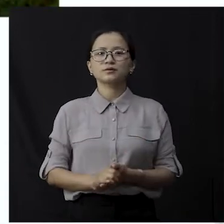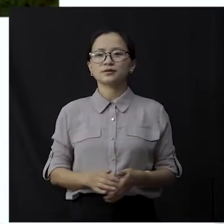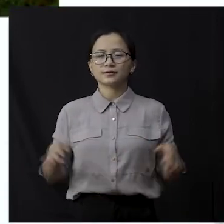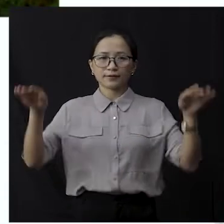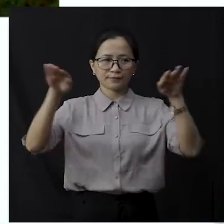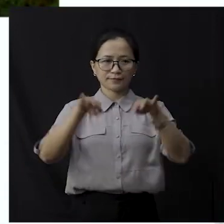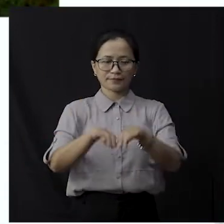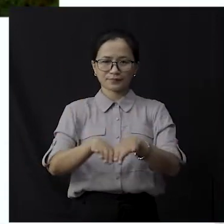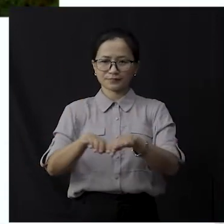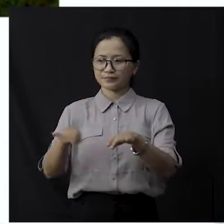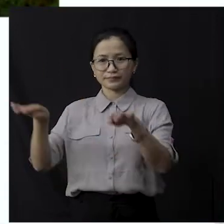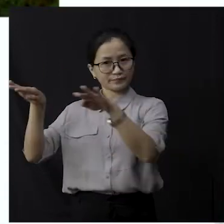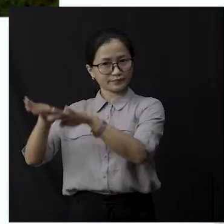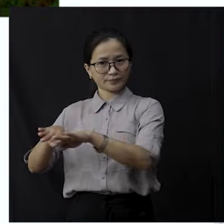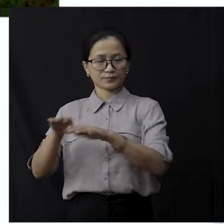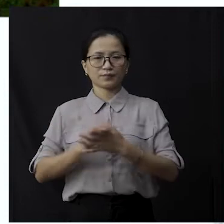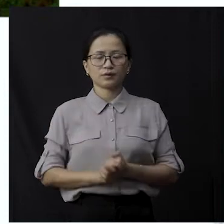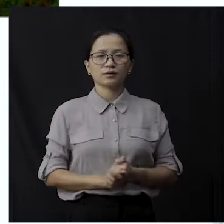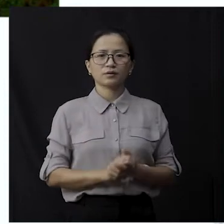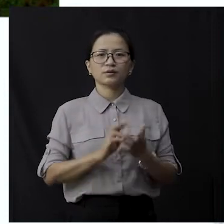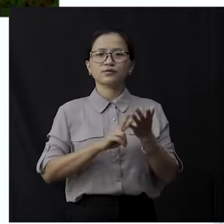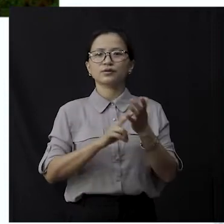valley. Okay?